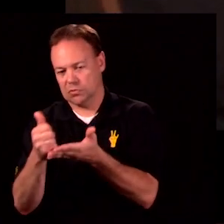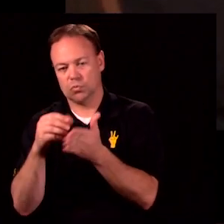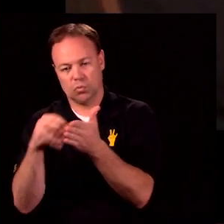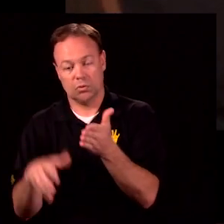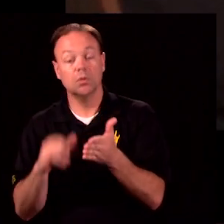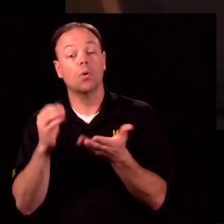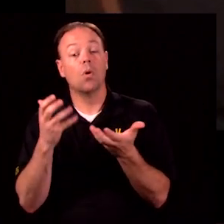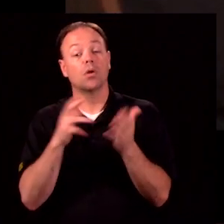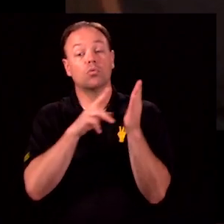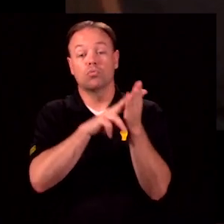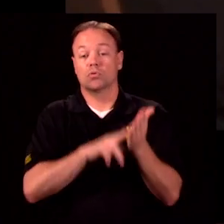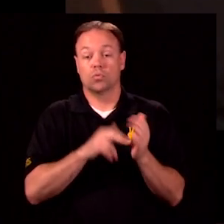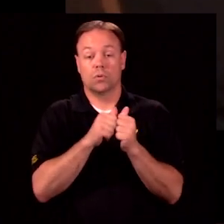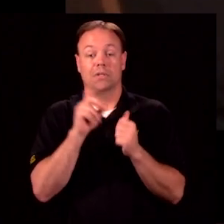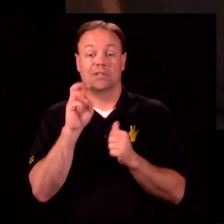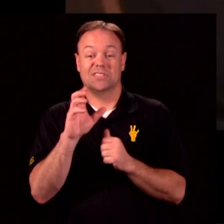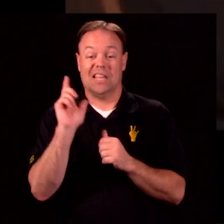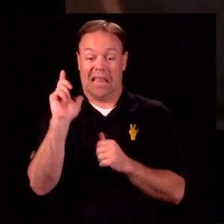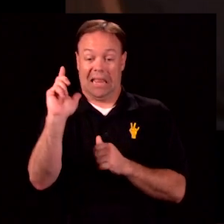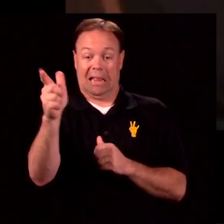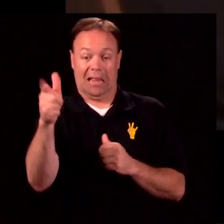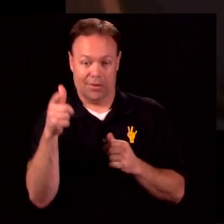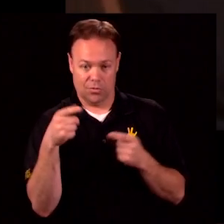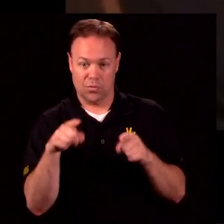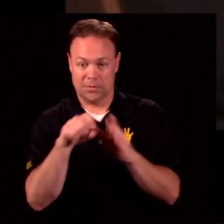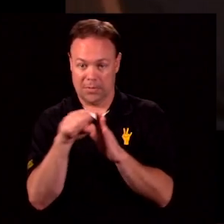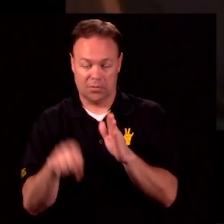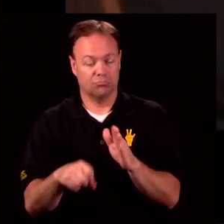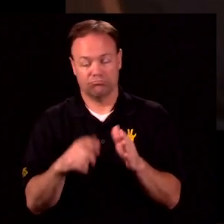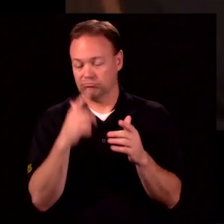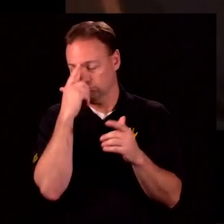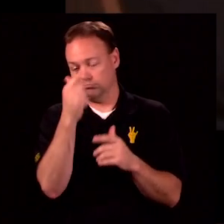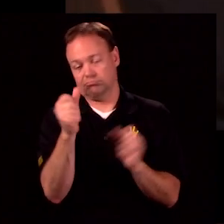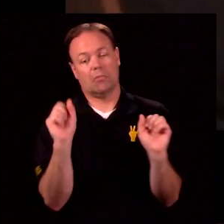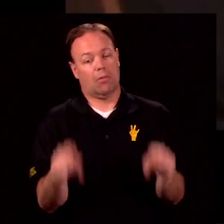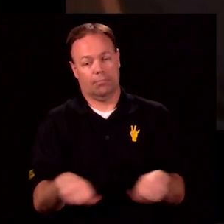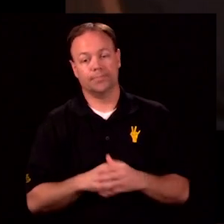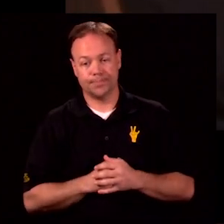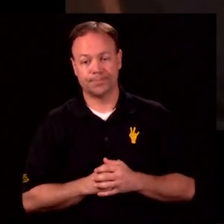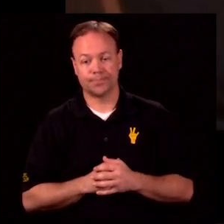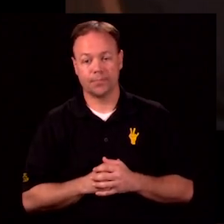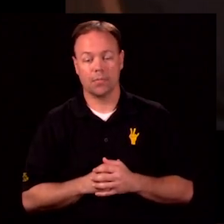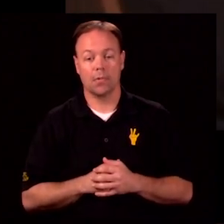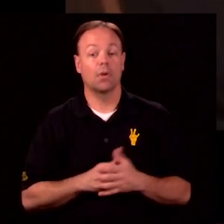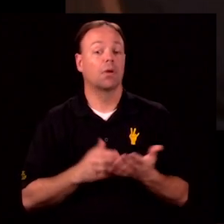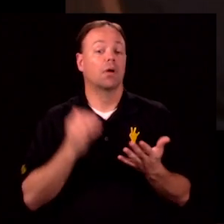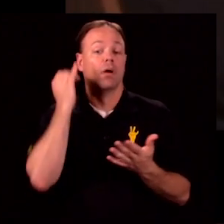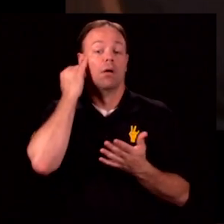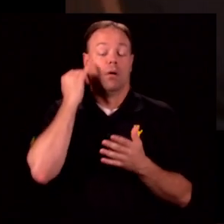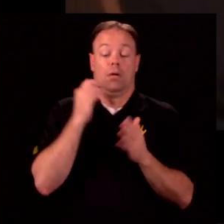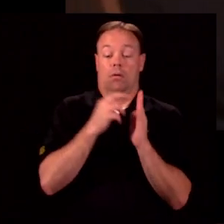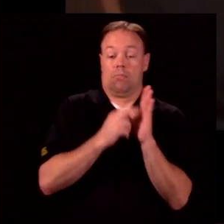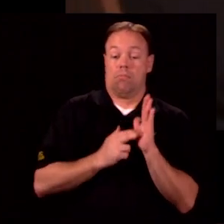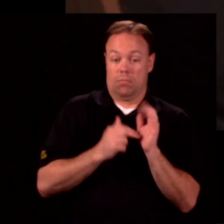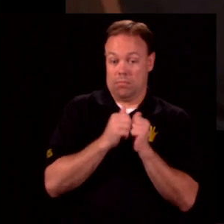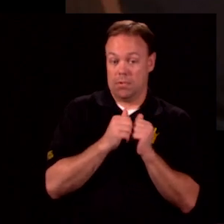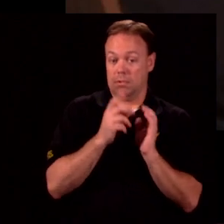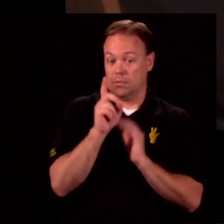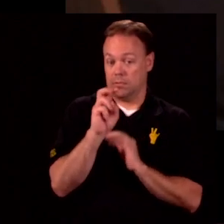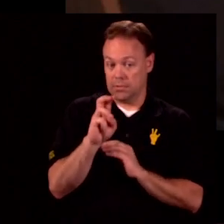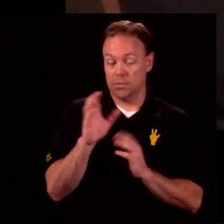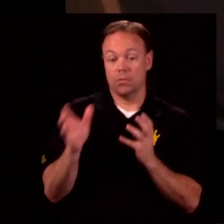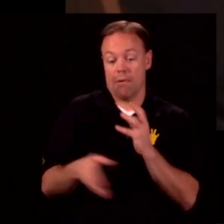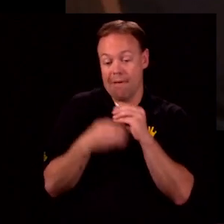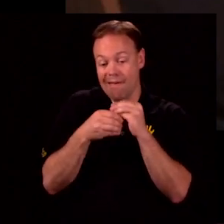to register with the DRC late in the semester, you are free to do so. If you are registered with the DRC and wish to